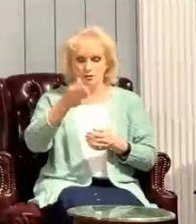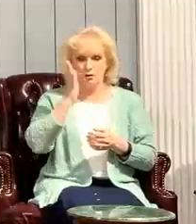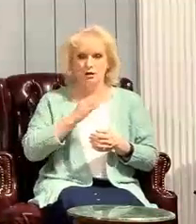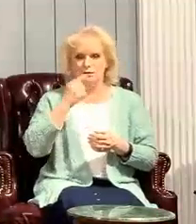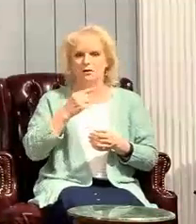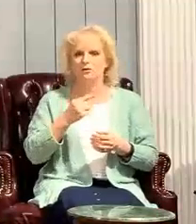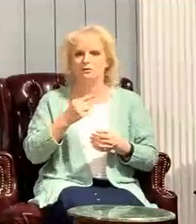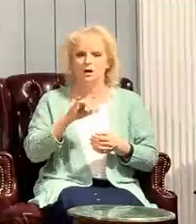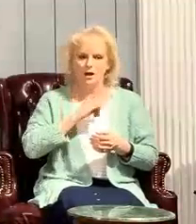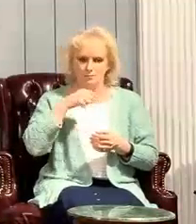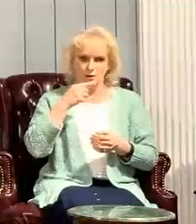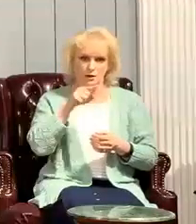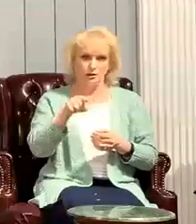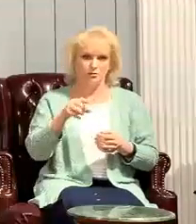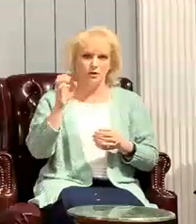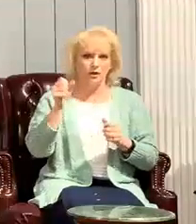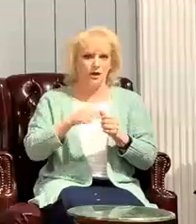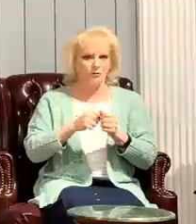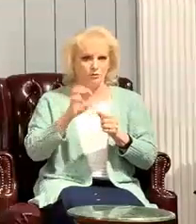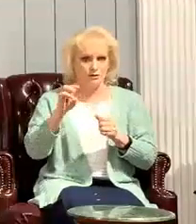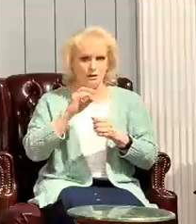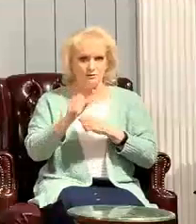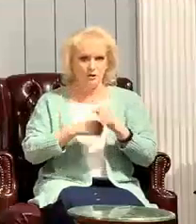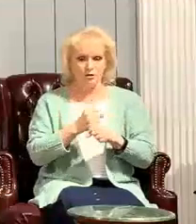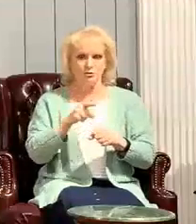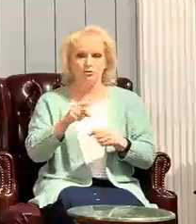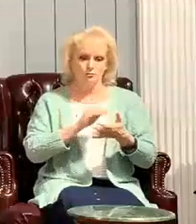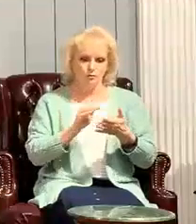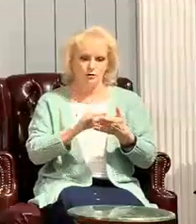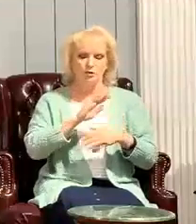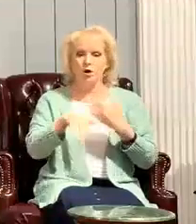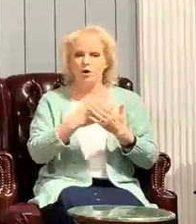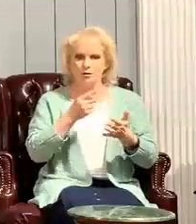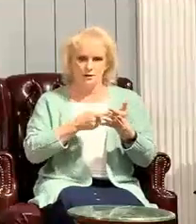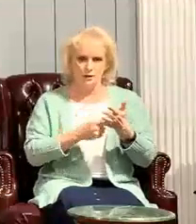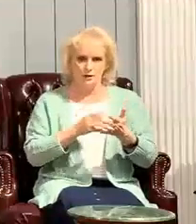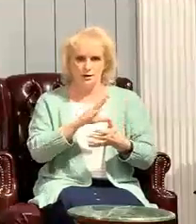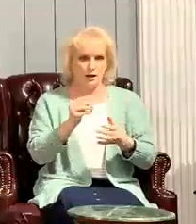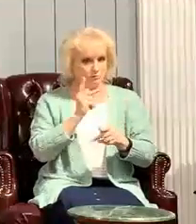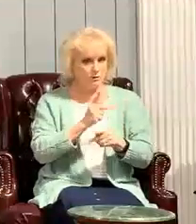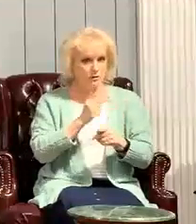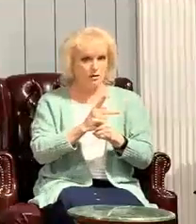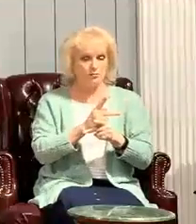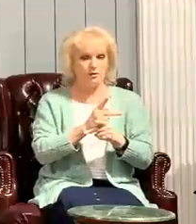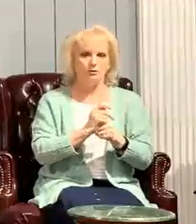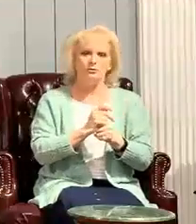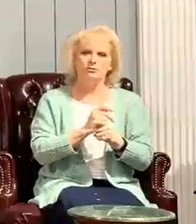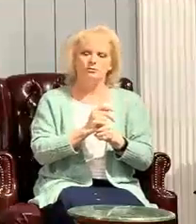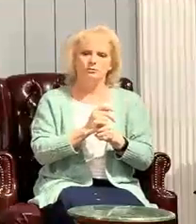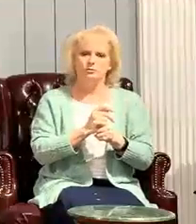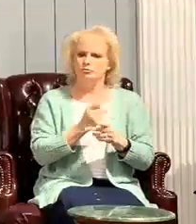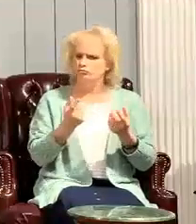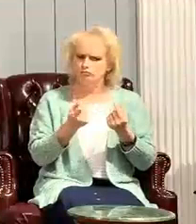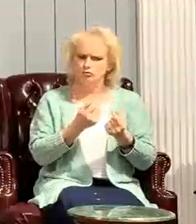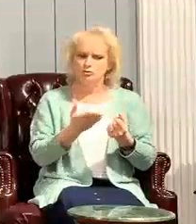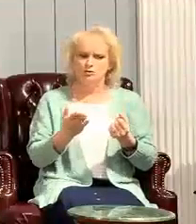God says, I'm telling you that every 7 years you're to forgive all the debt. And then he says, I want you to be careful of this. Don't do this